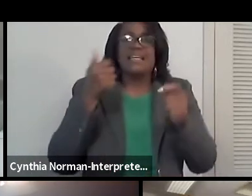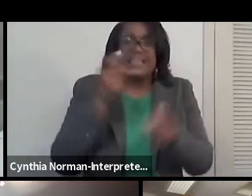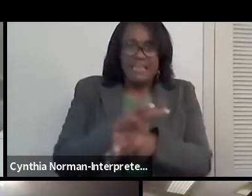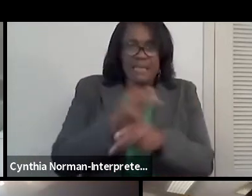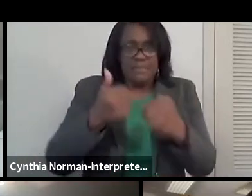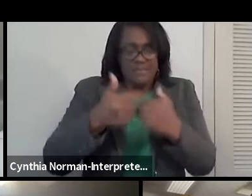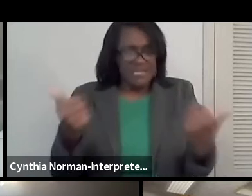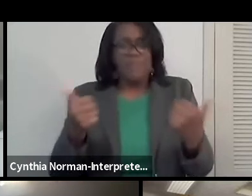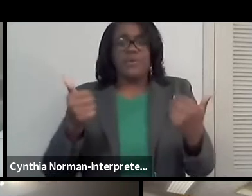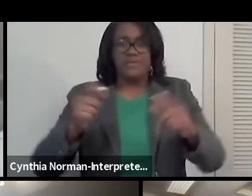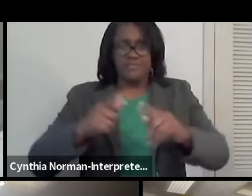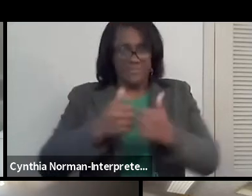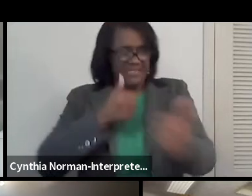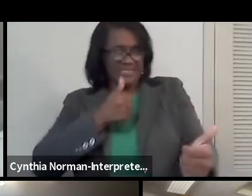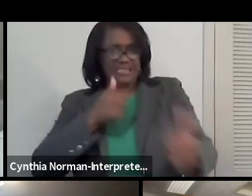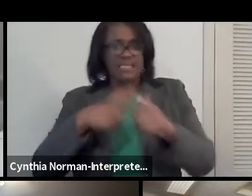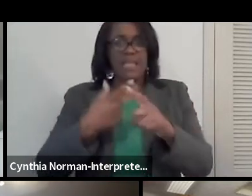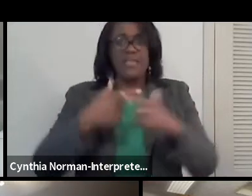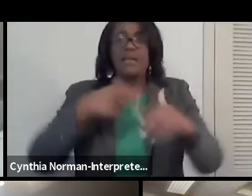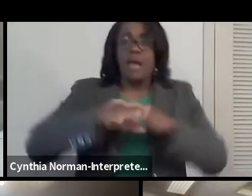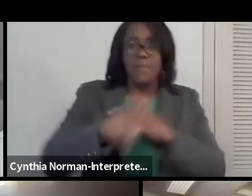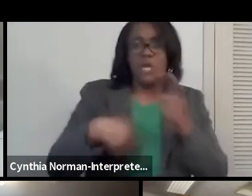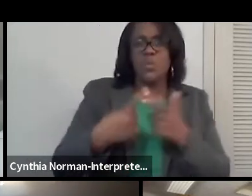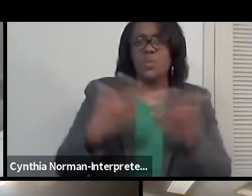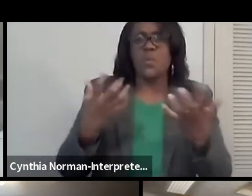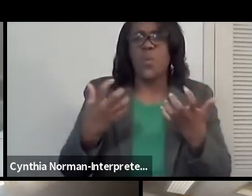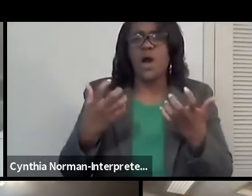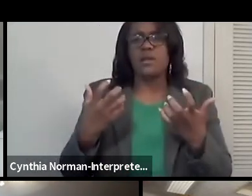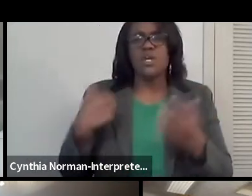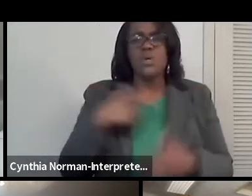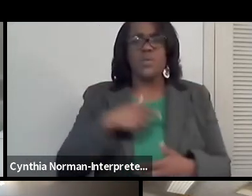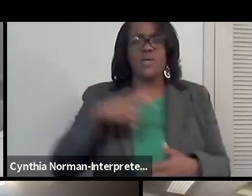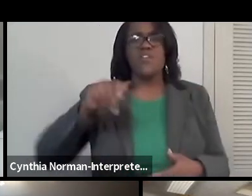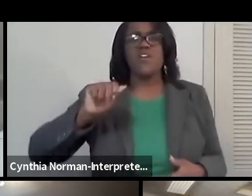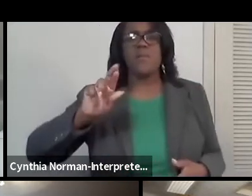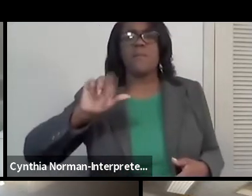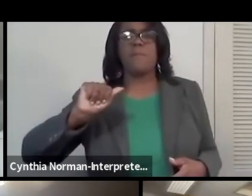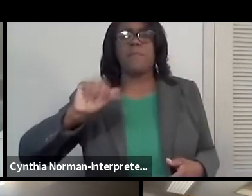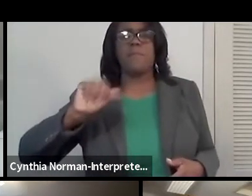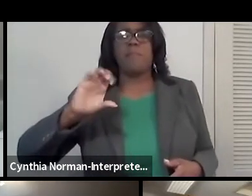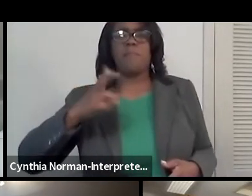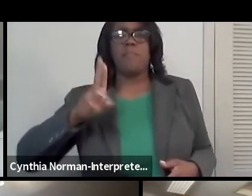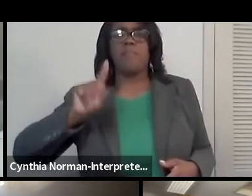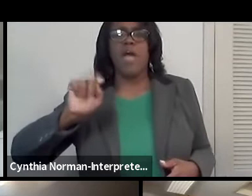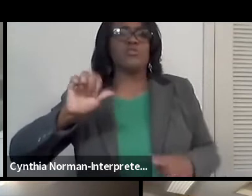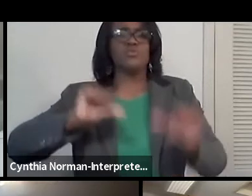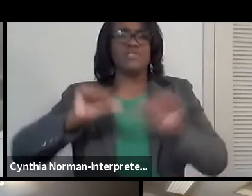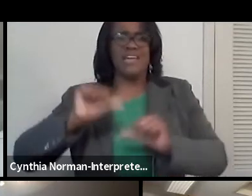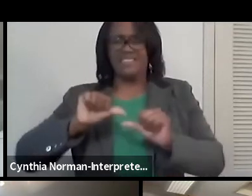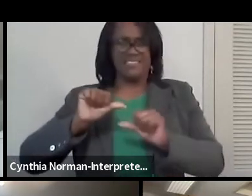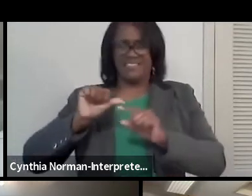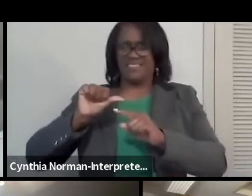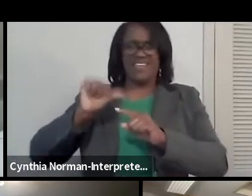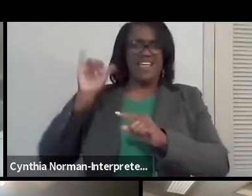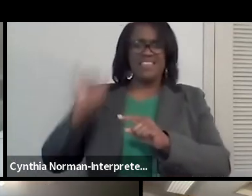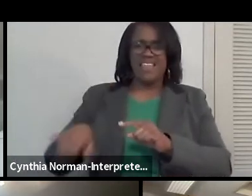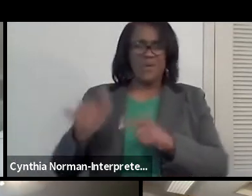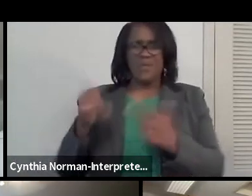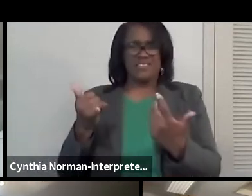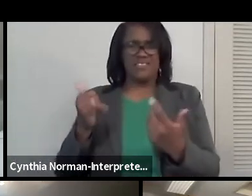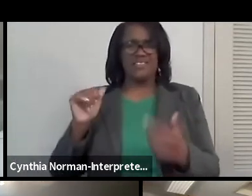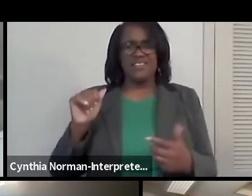those populations and then come in whenever we want, kind of parachute science. That ideology fundamentally was based in Aldo